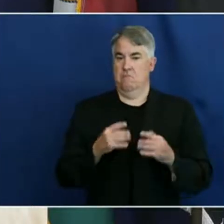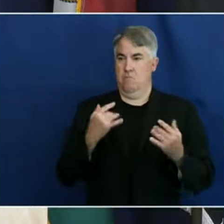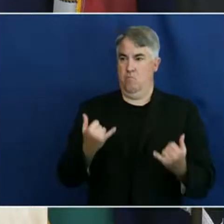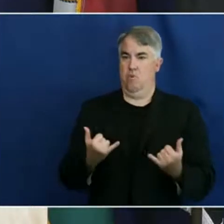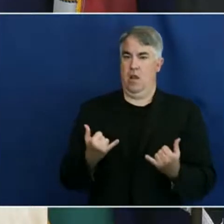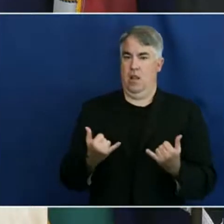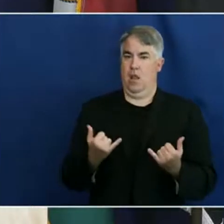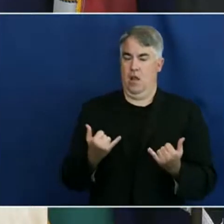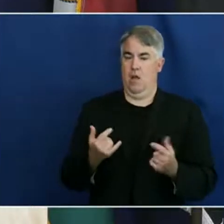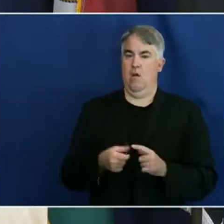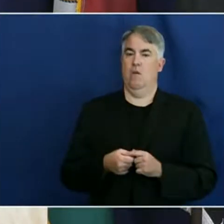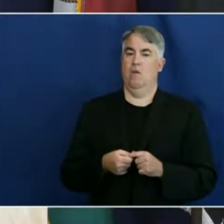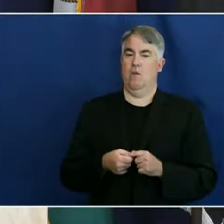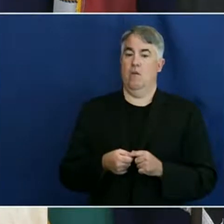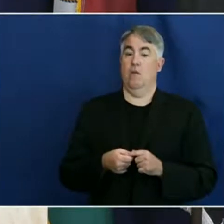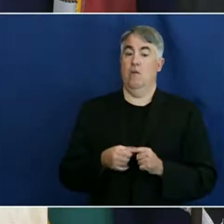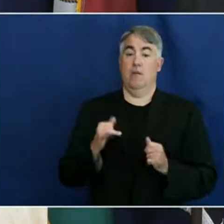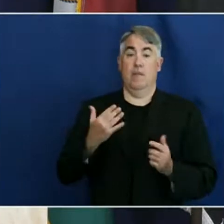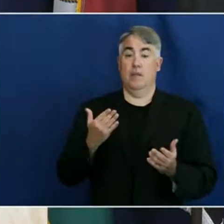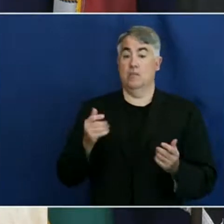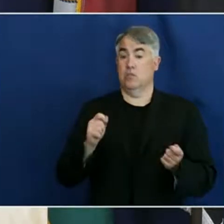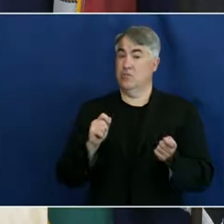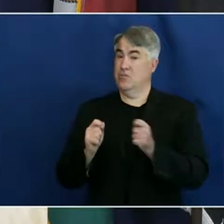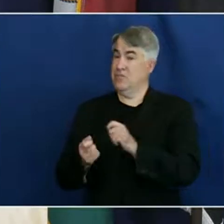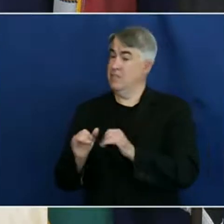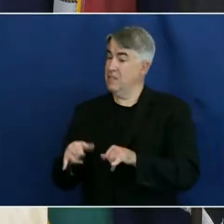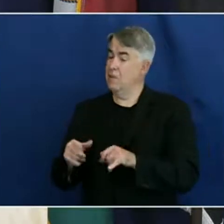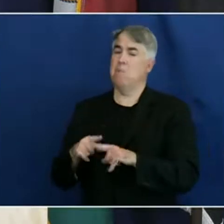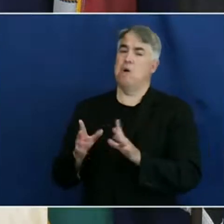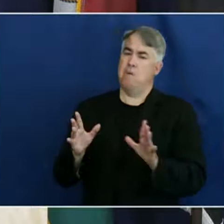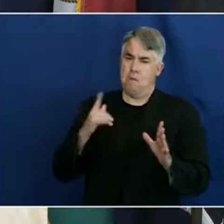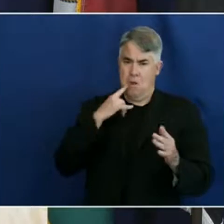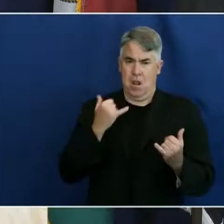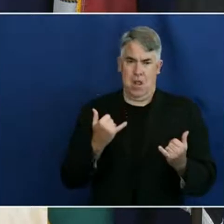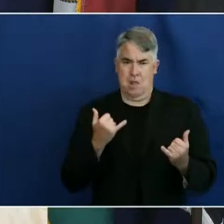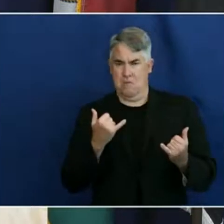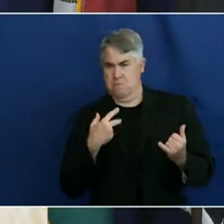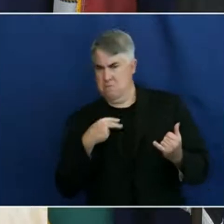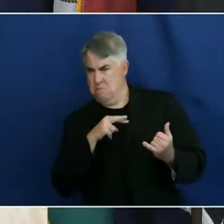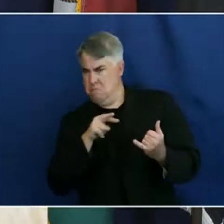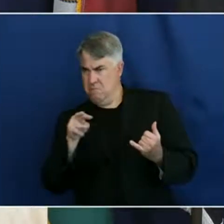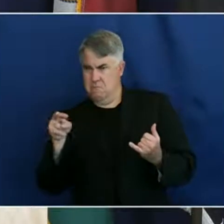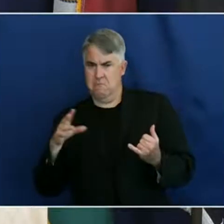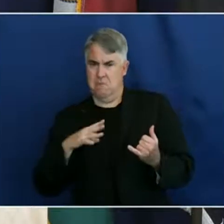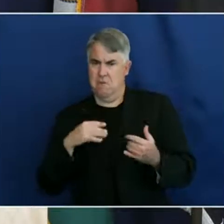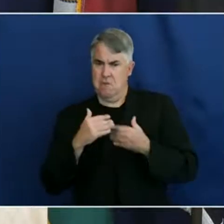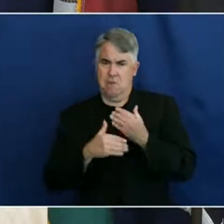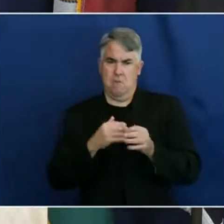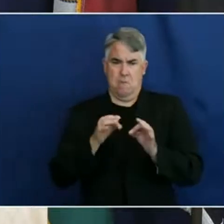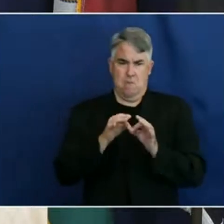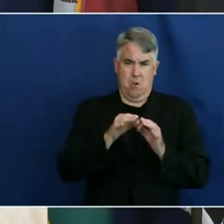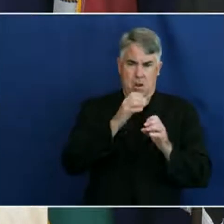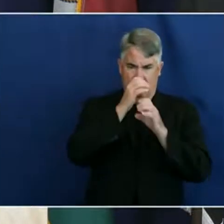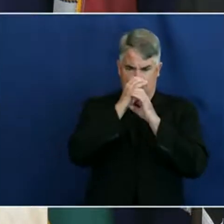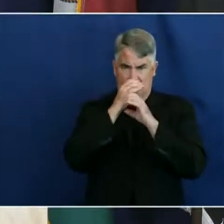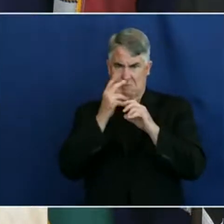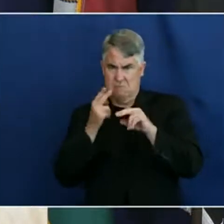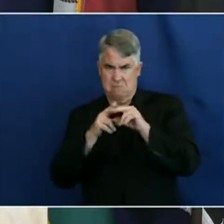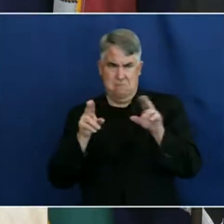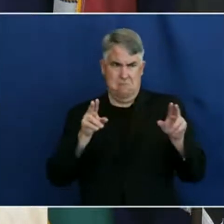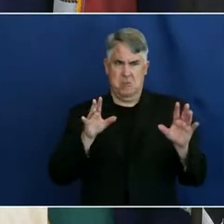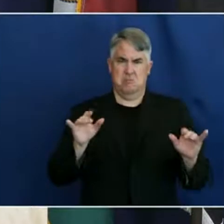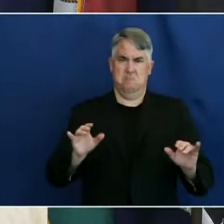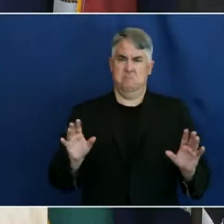although things could certainly change, I don't see imposing any additional or more restrictive